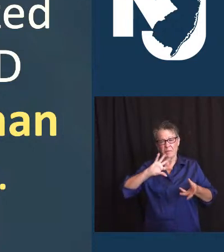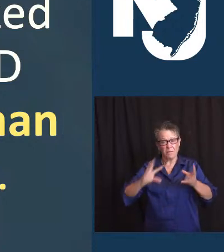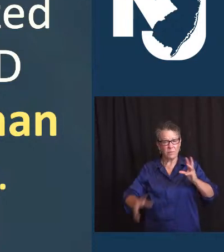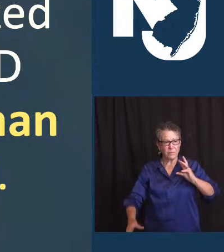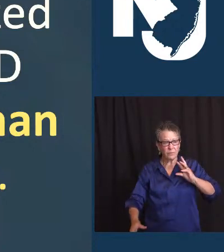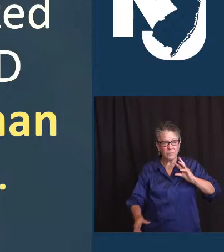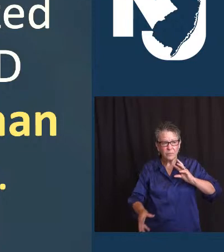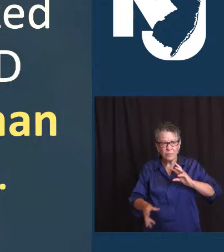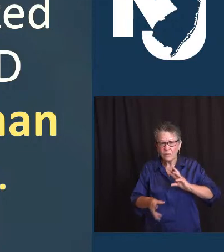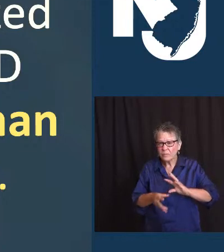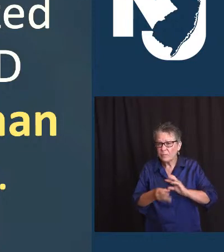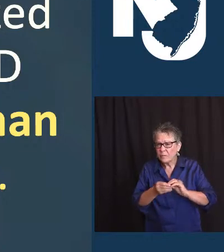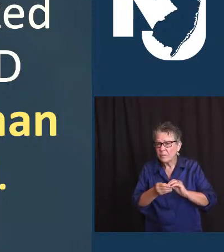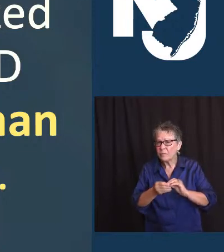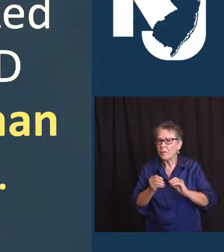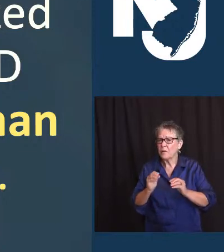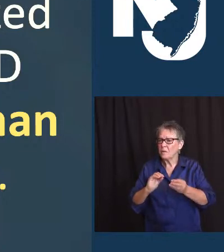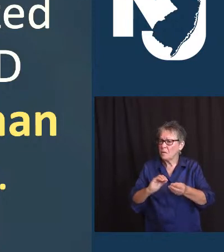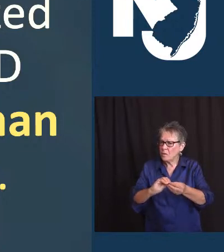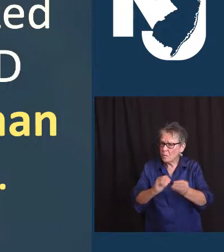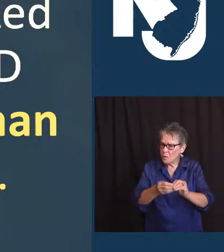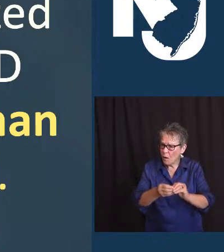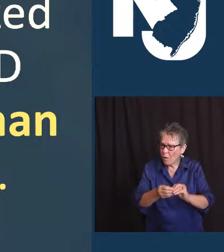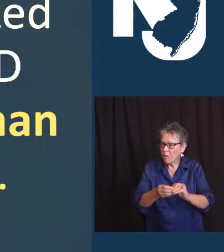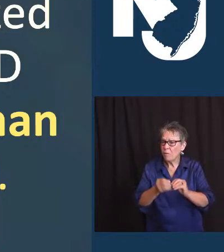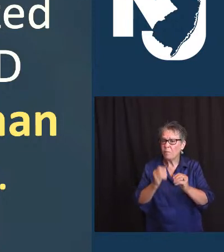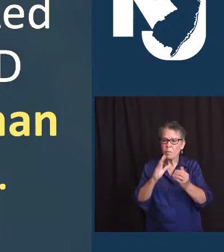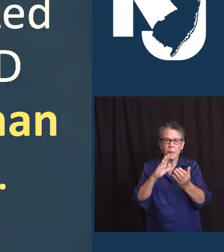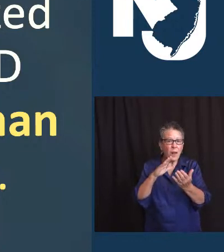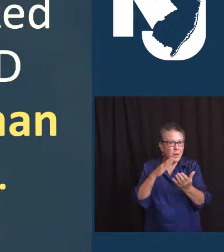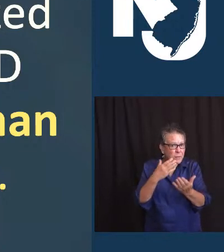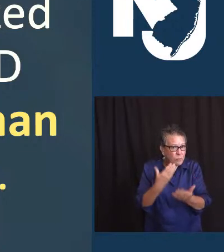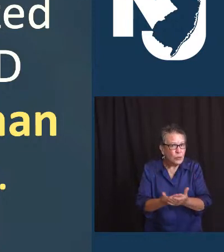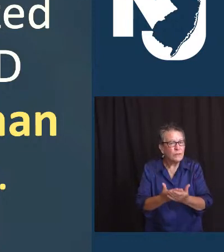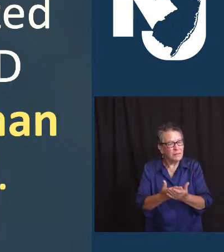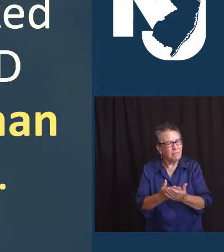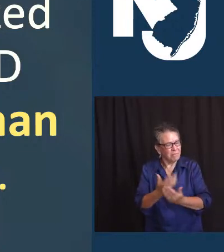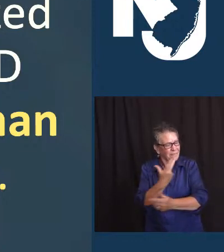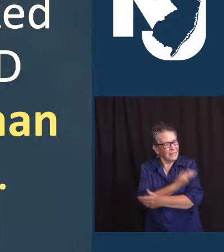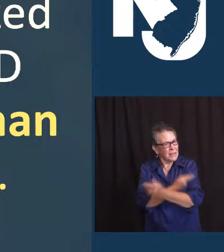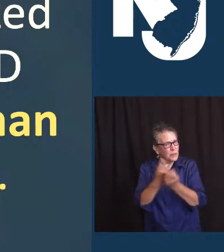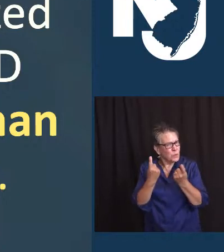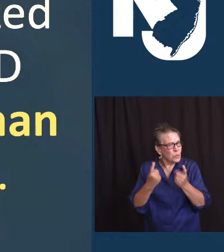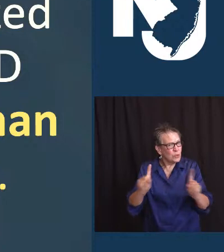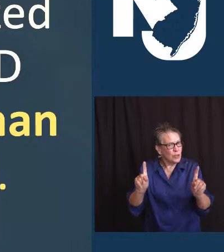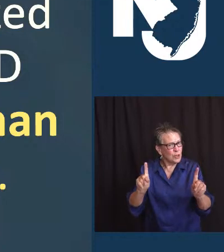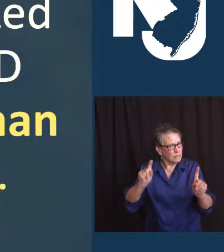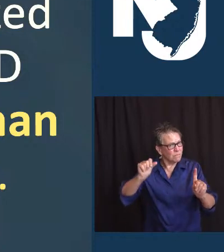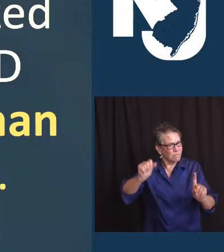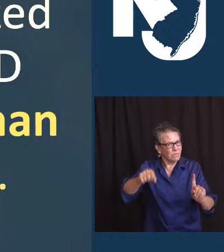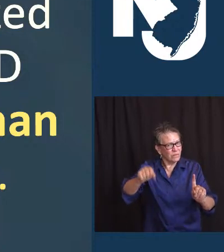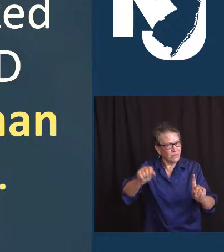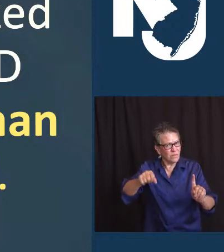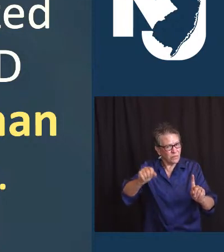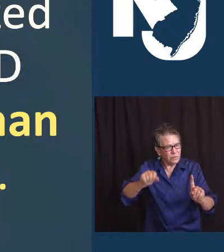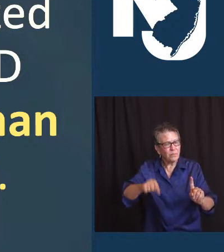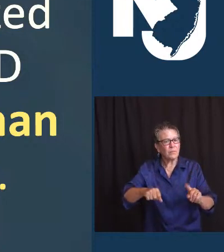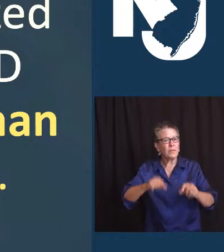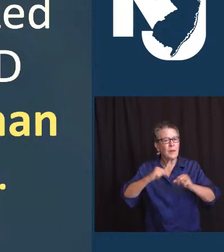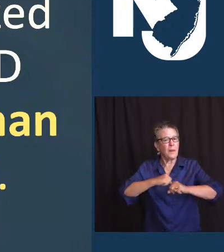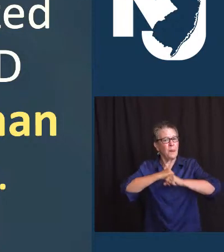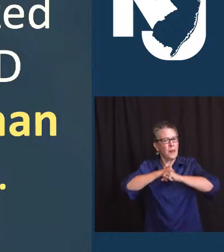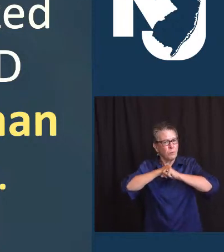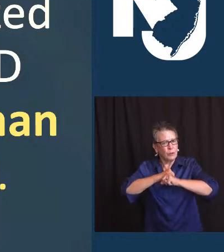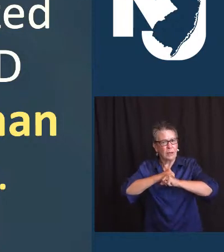to conclude the vaccines work. The vaccines turn COVID into a preventable disease. Because